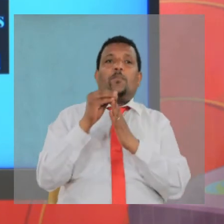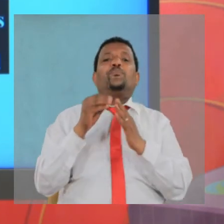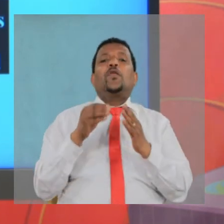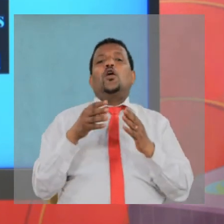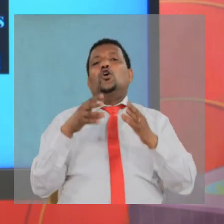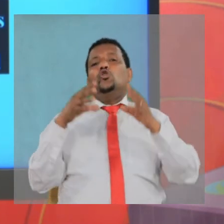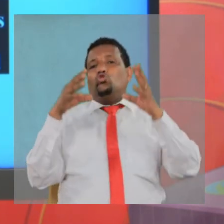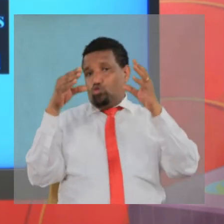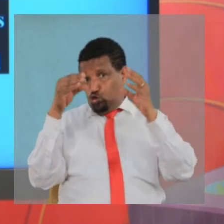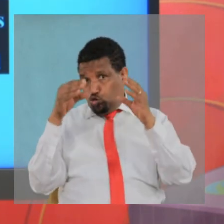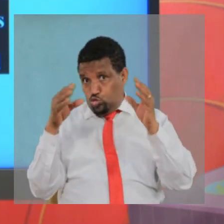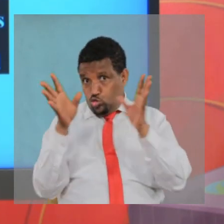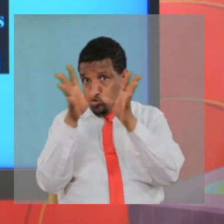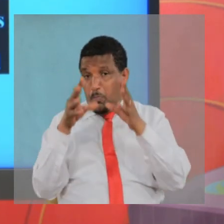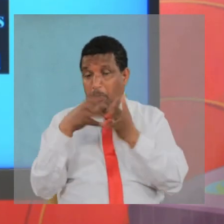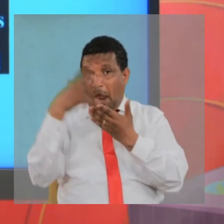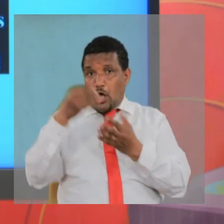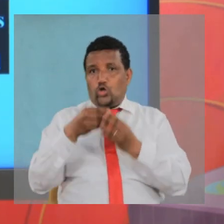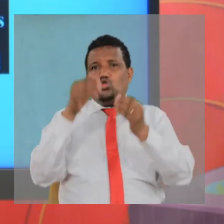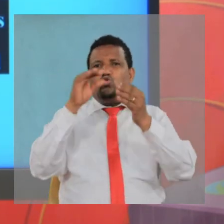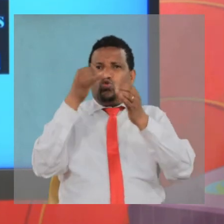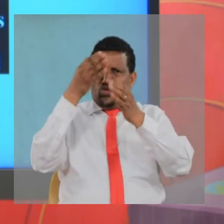total revenue remains unchanged.